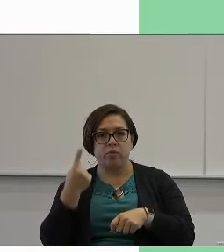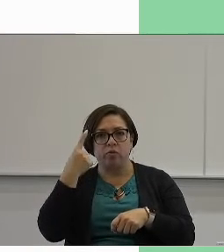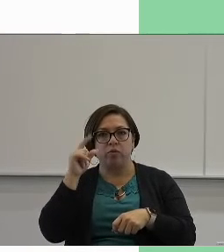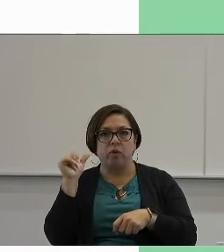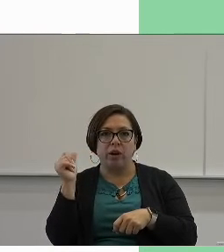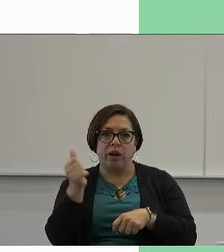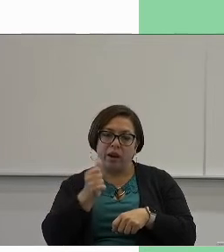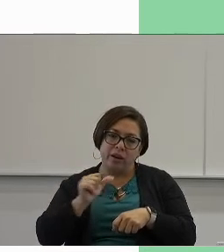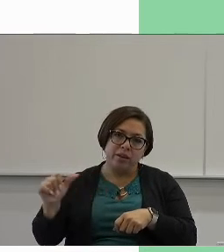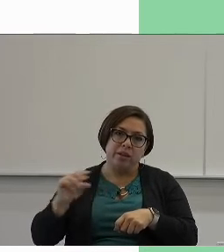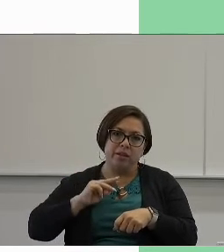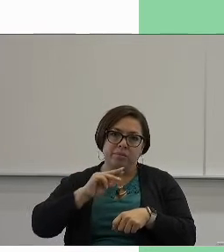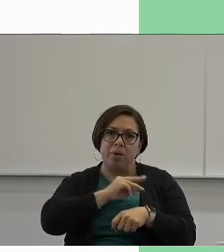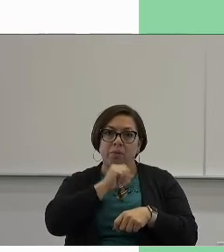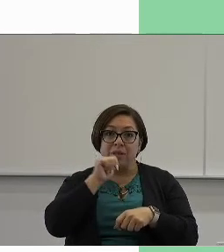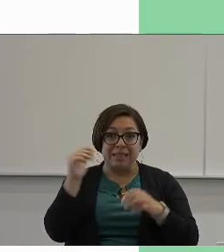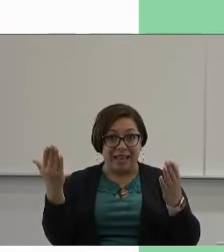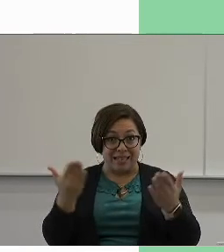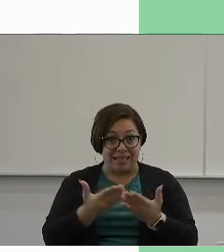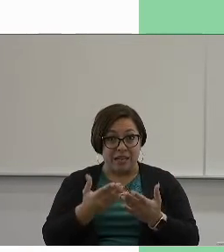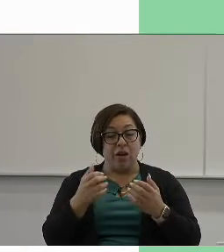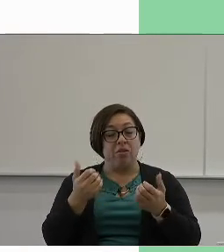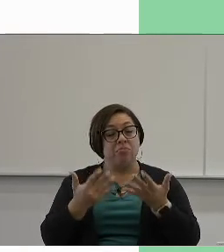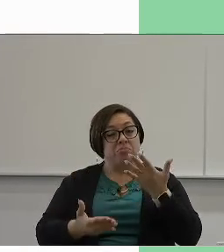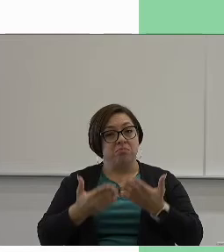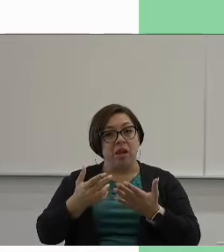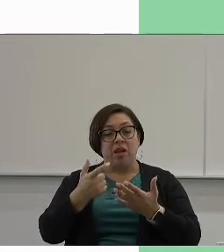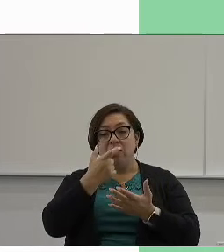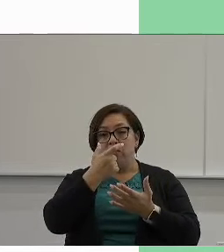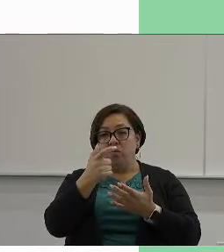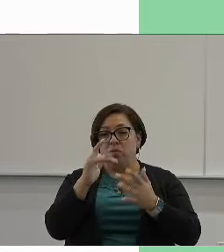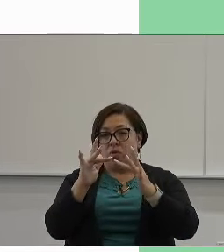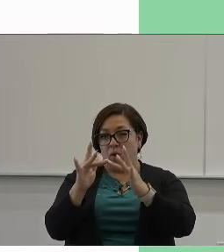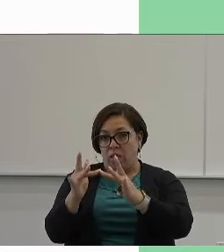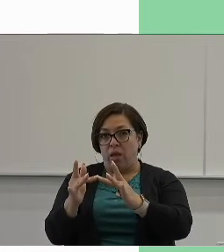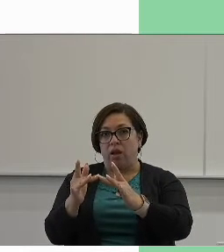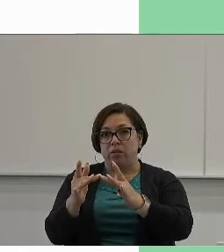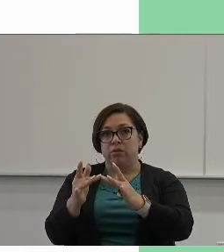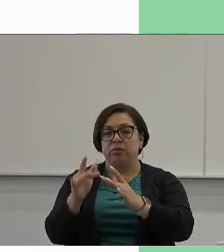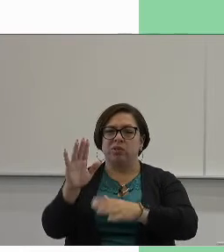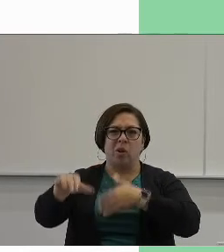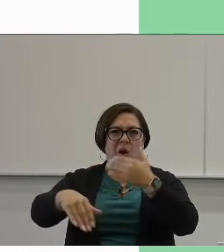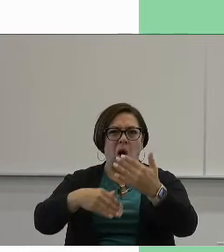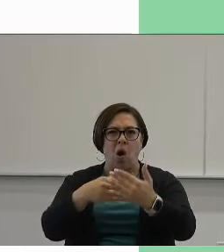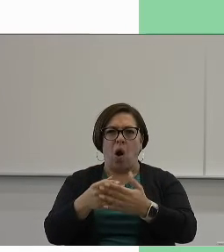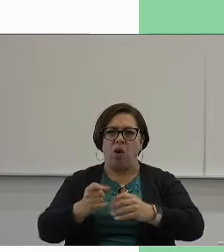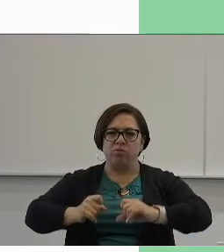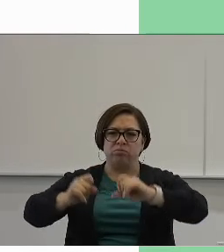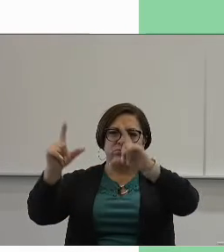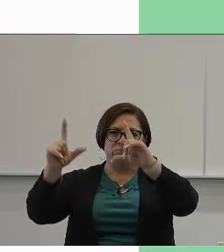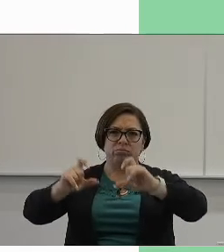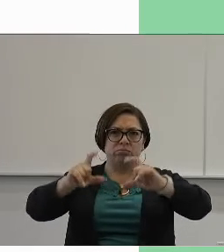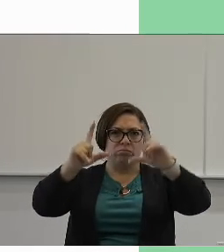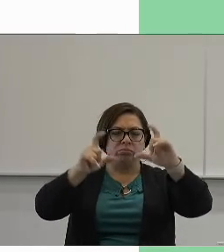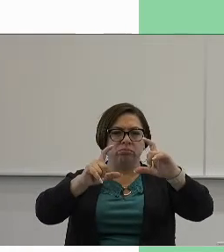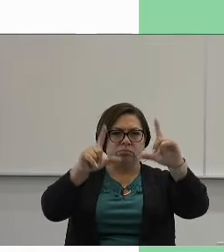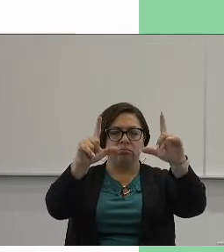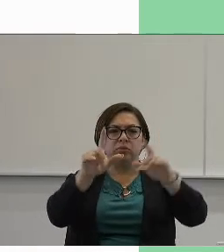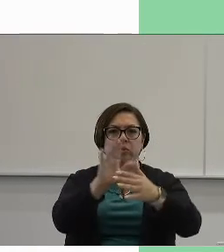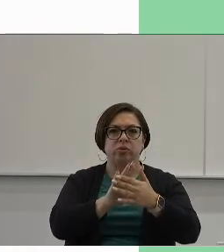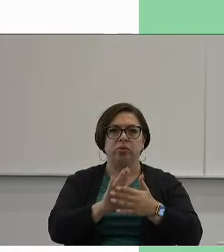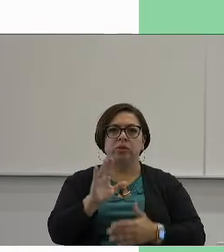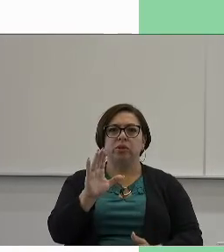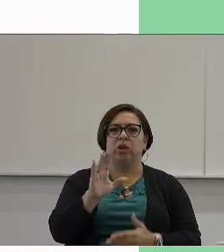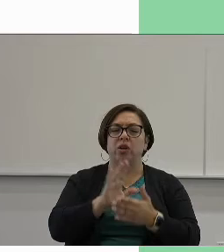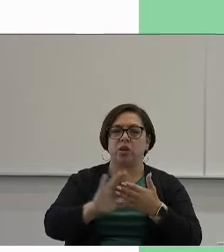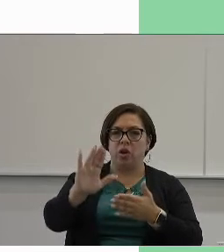who were unable to be here with us today and who may be watching this on the internet, all of these materials are posted online on the College District's website. So